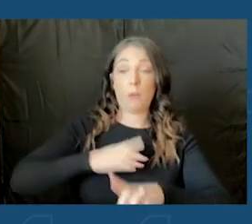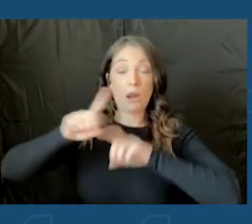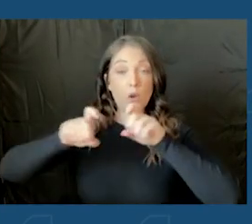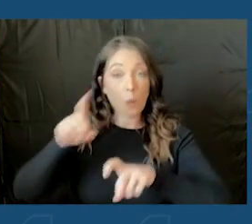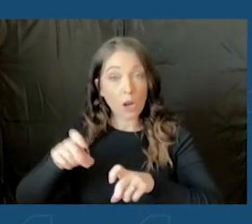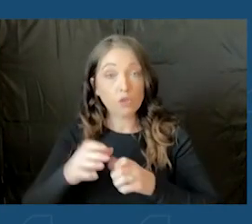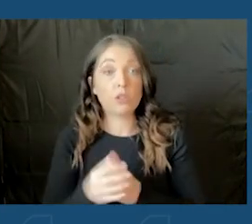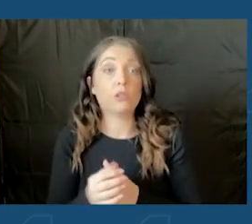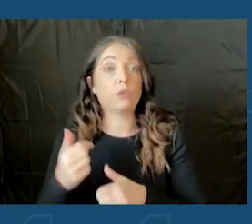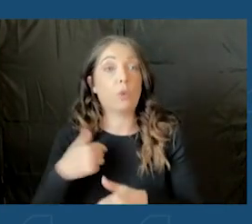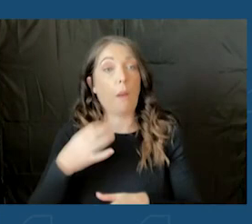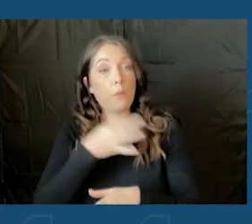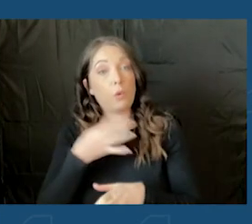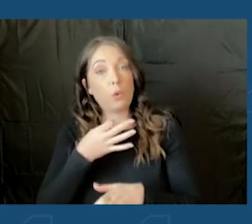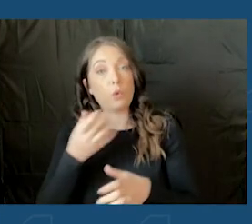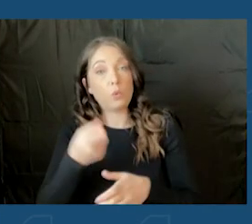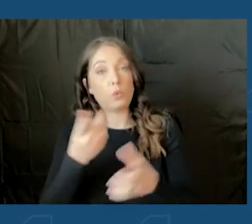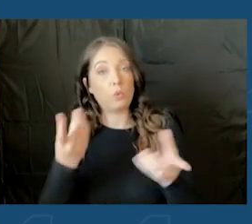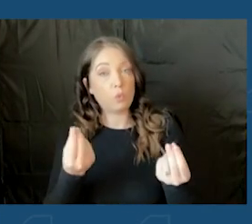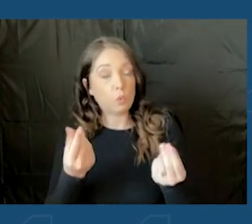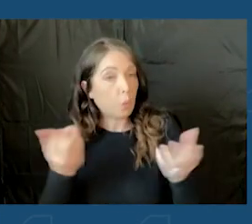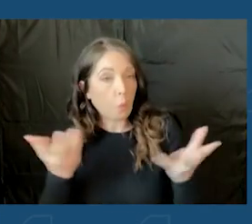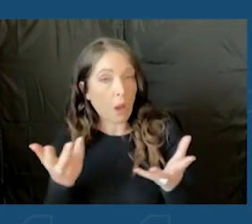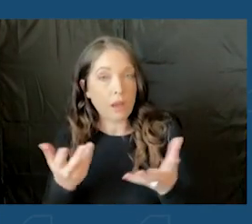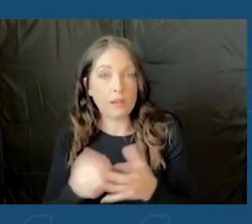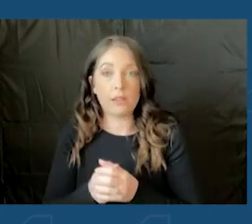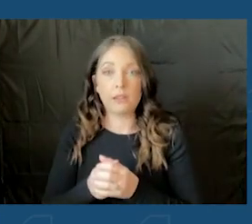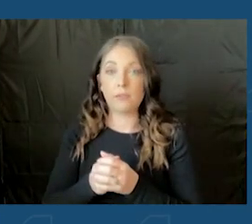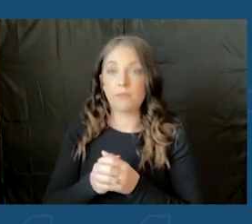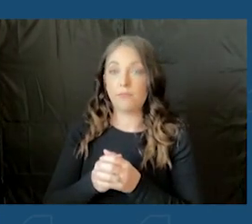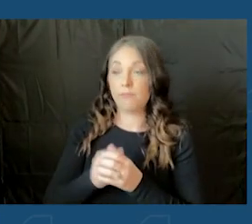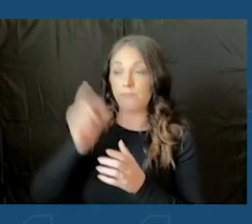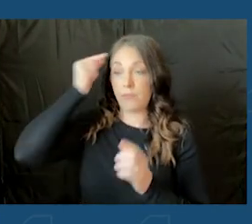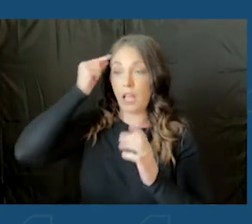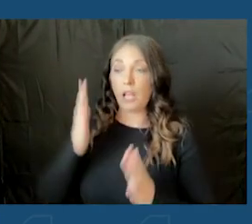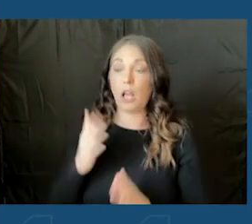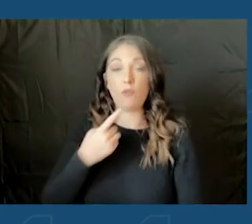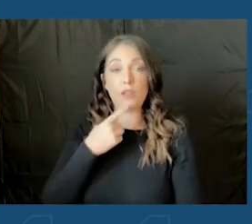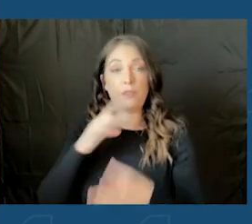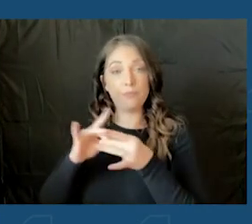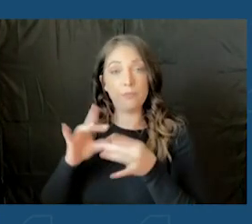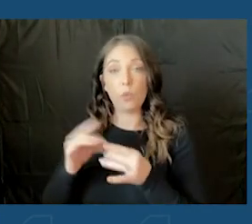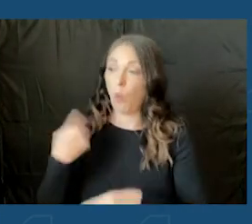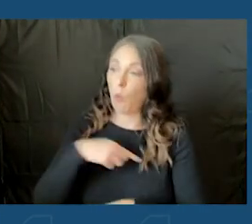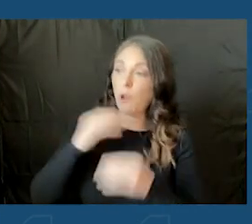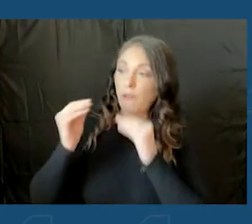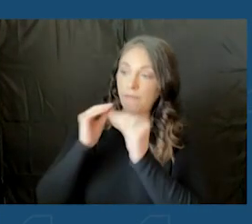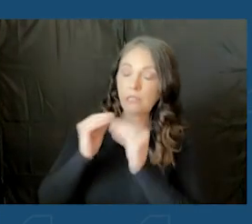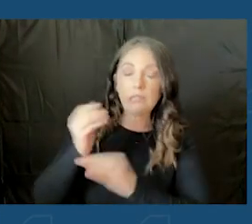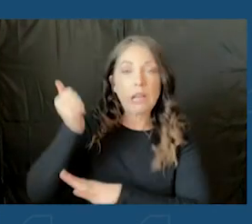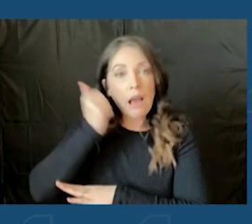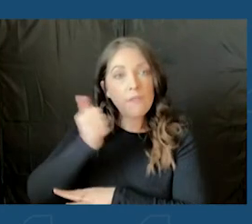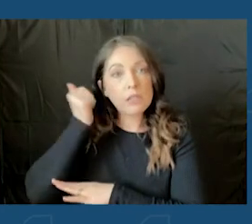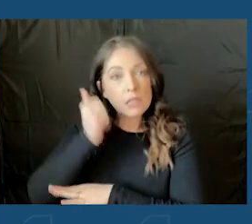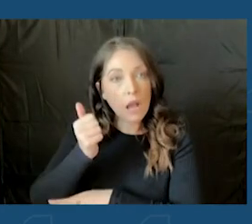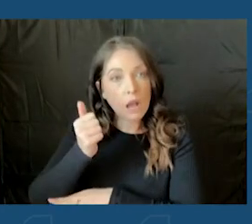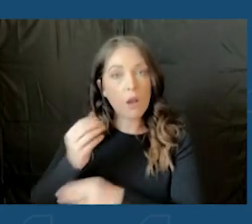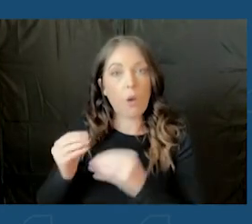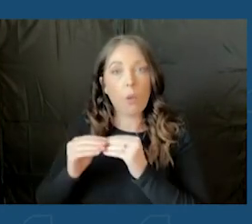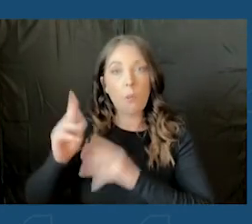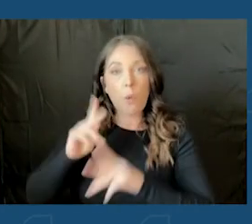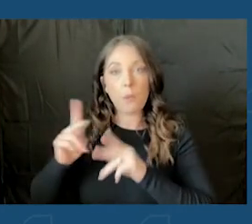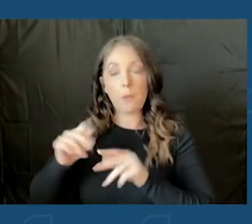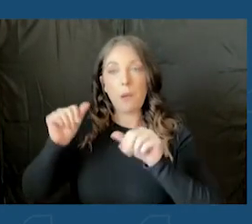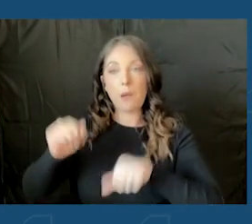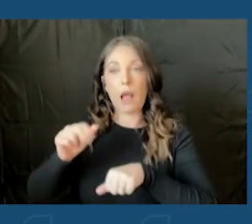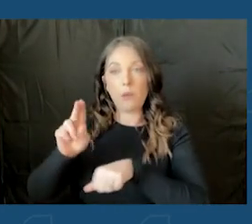in New York State. We are fixing it every single day. More people than ever before are able to avail themselves of unemployment